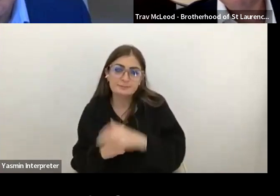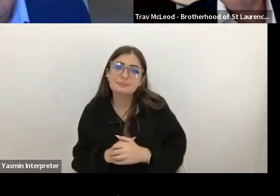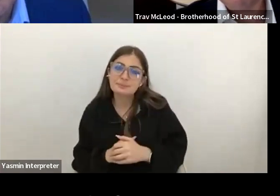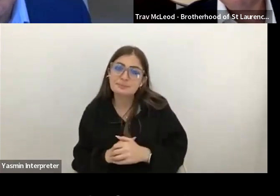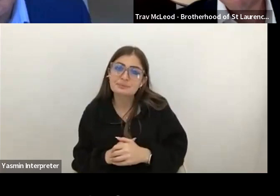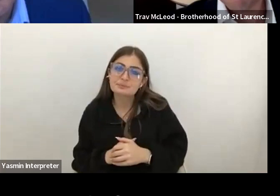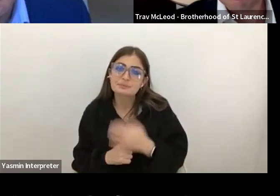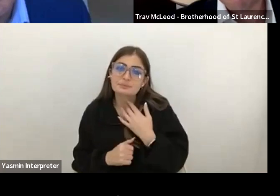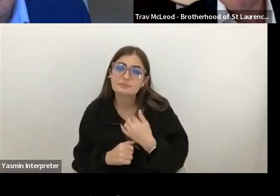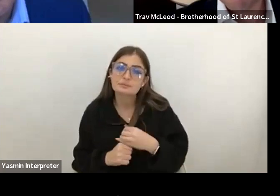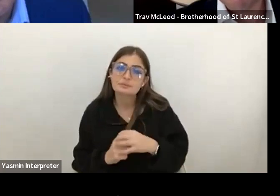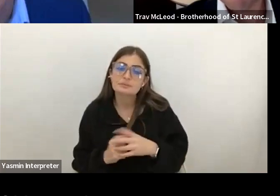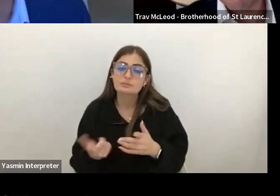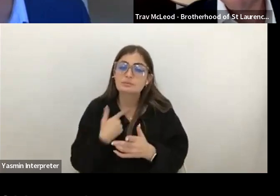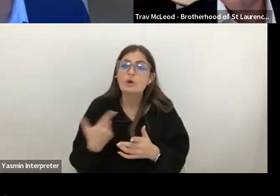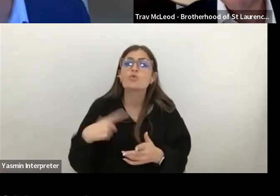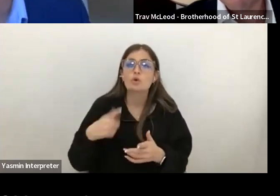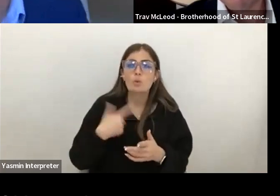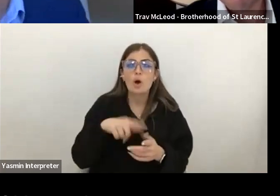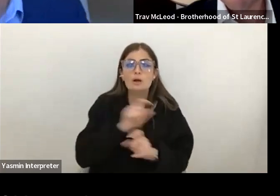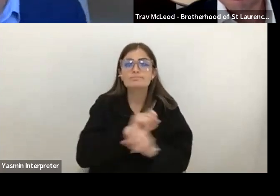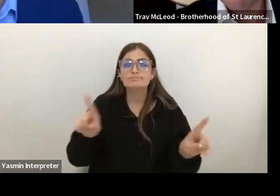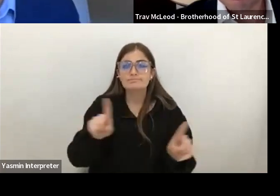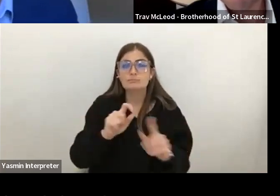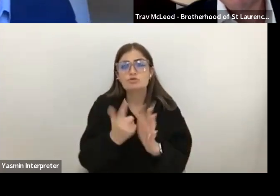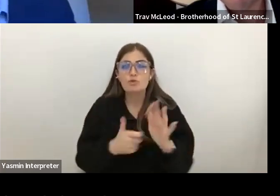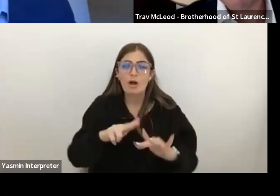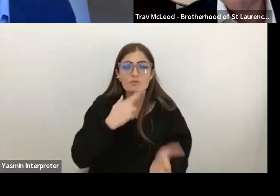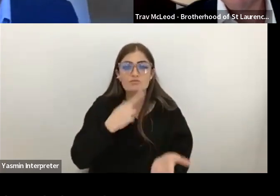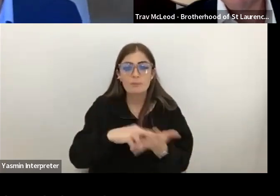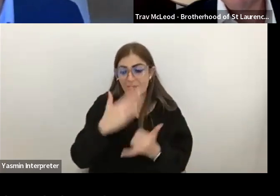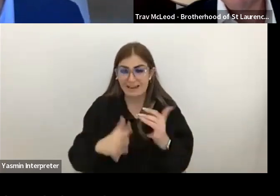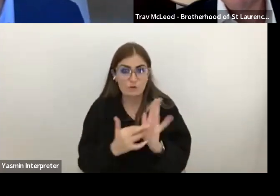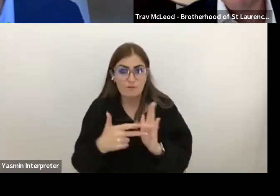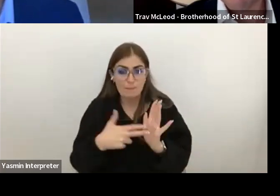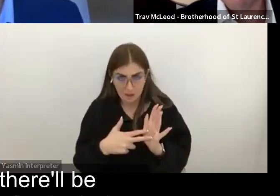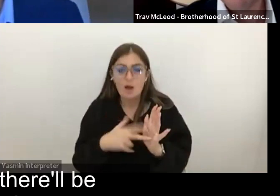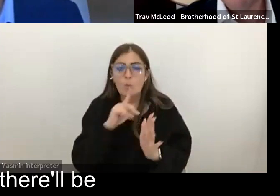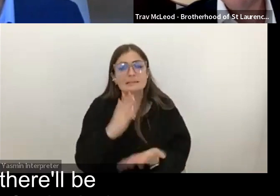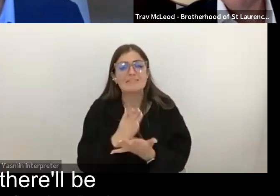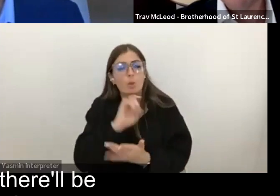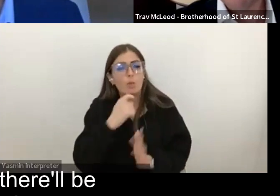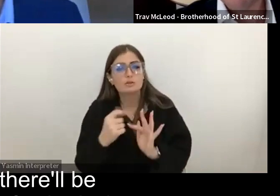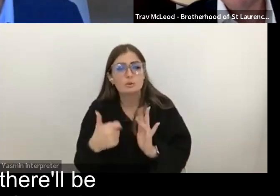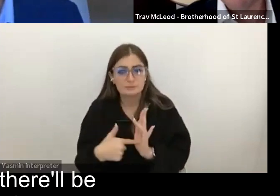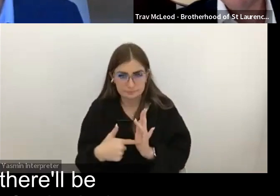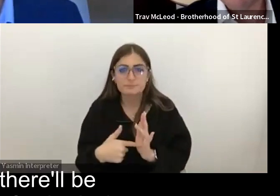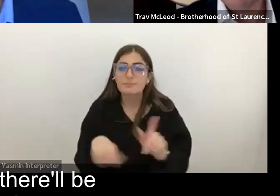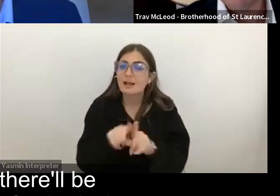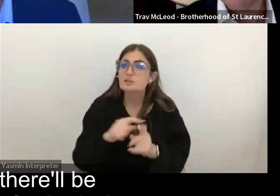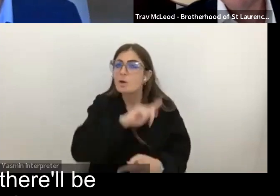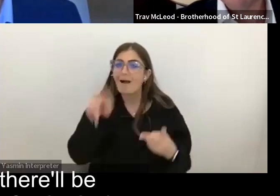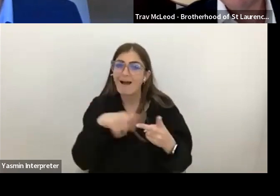a draft report by the end of November. We'll certainly be doing that. And then there'll be another round